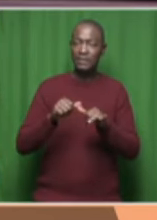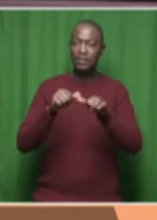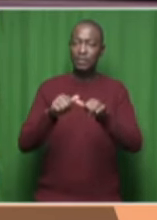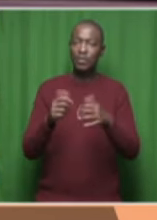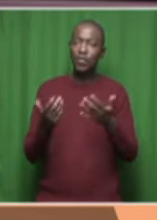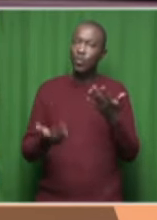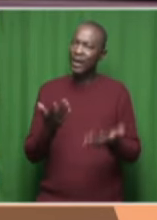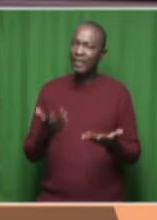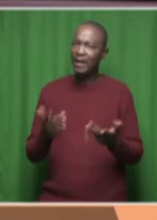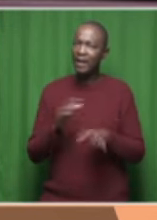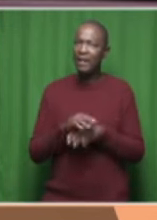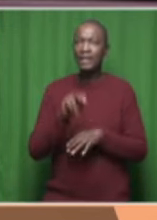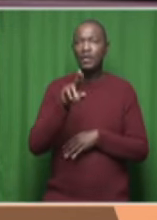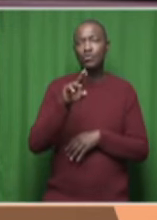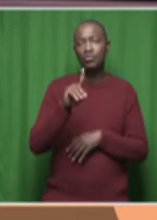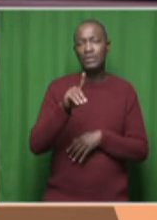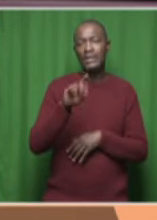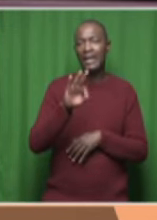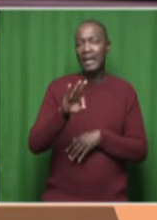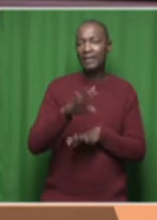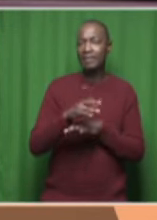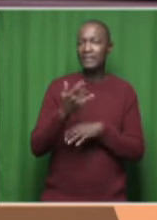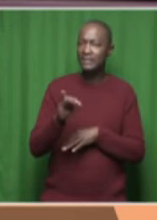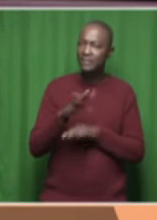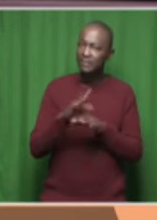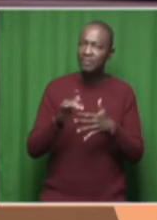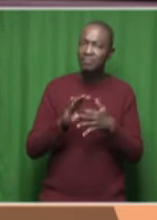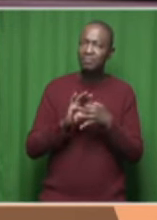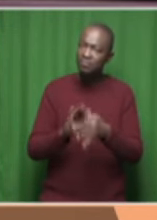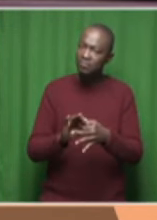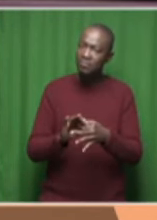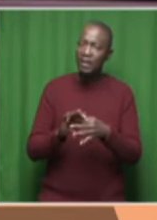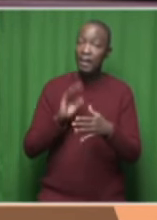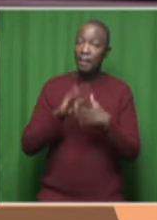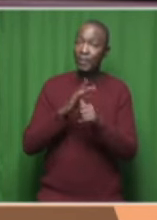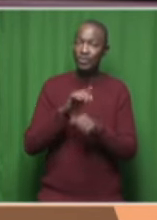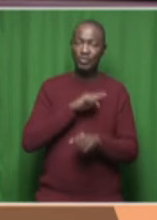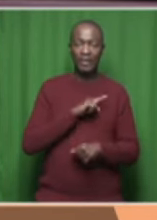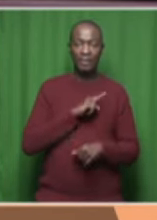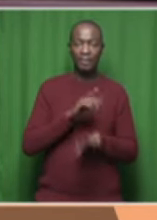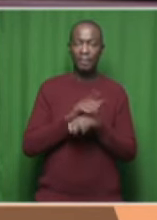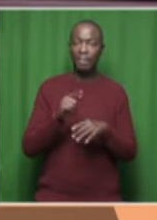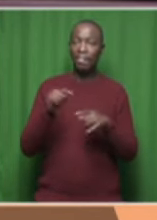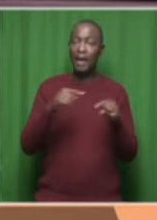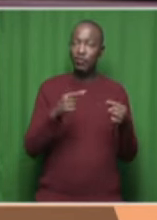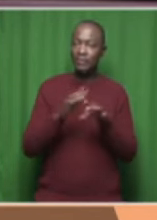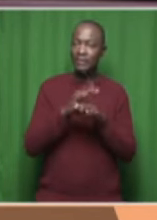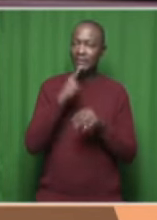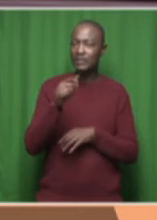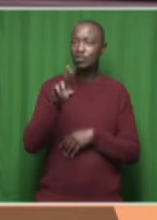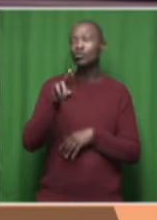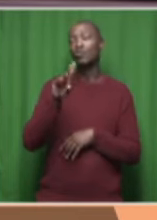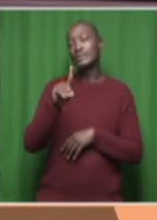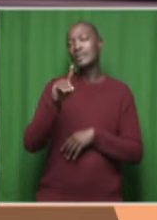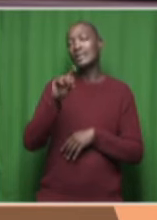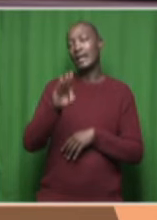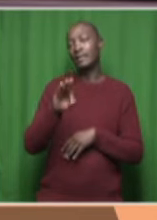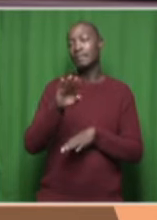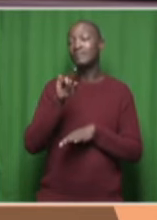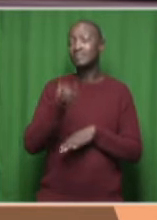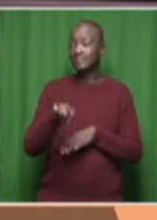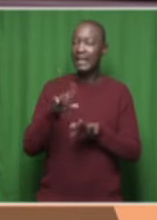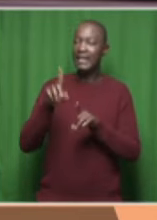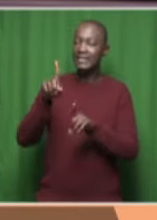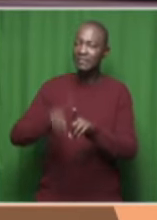whether the UDF is still relevant in modern day South Africa, because the argument is that the UDF has, well, the legacy that is, has